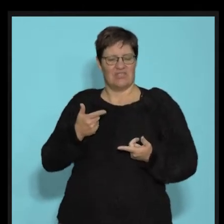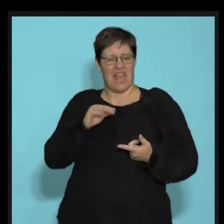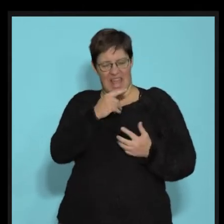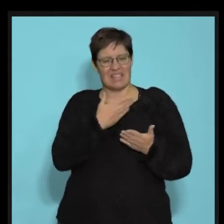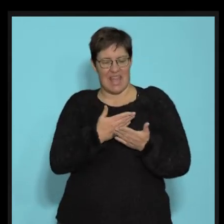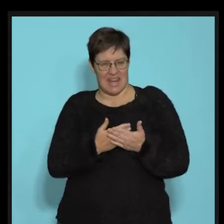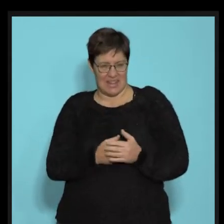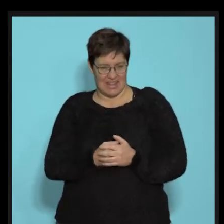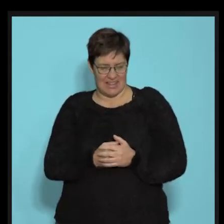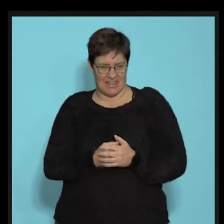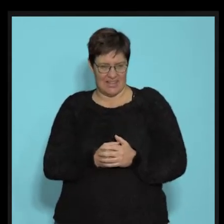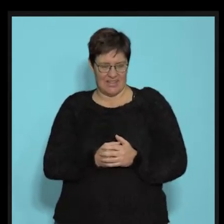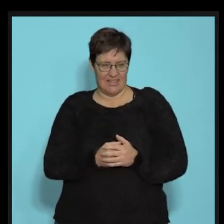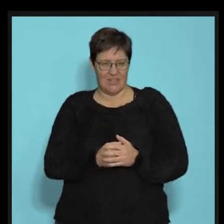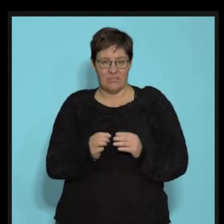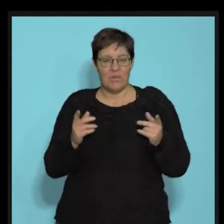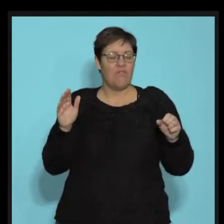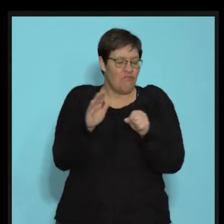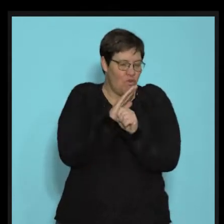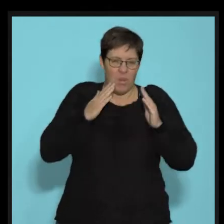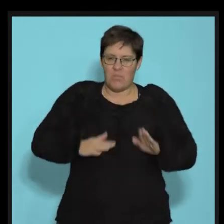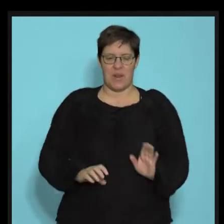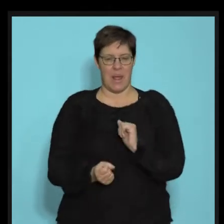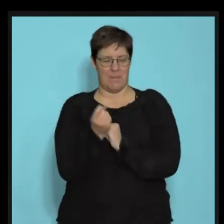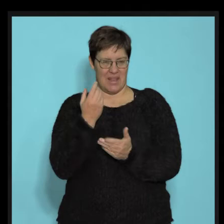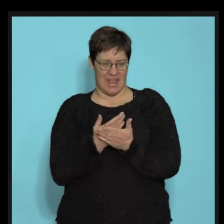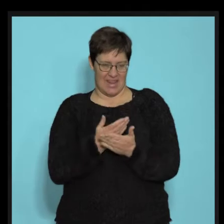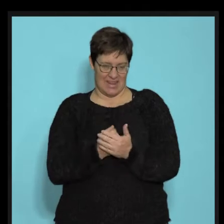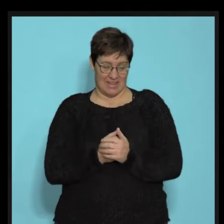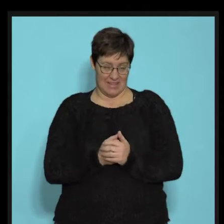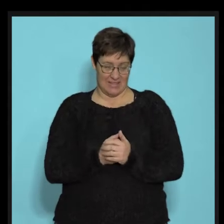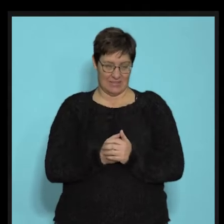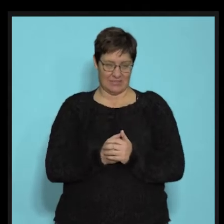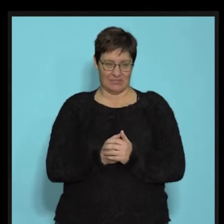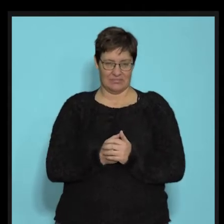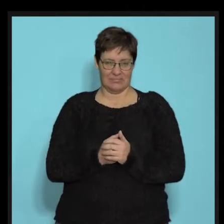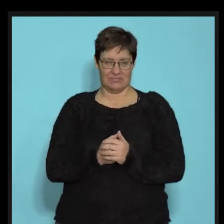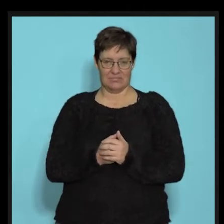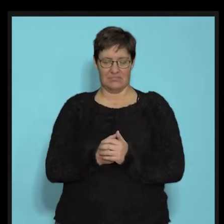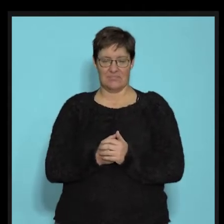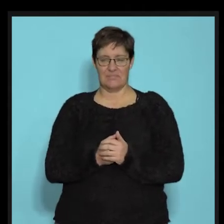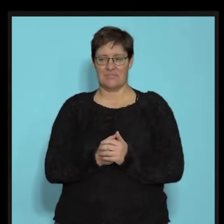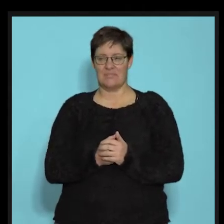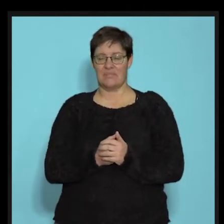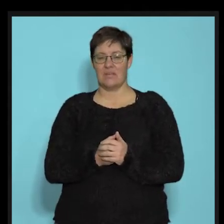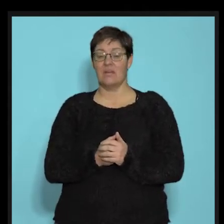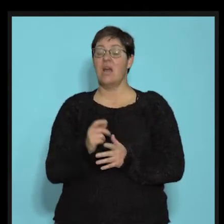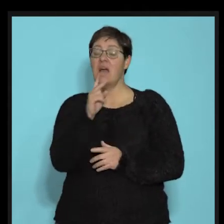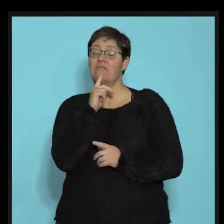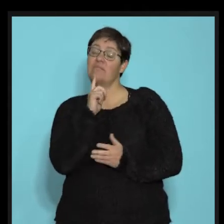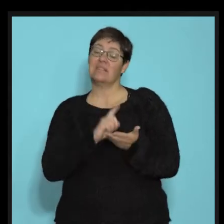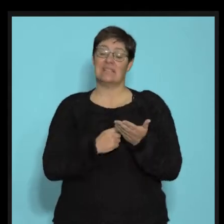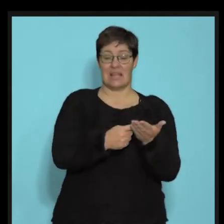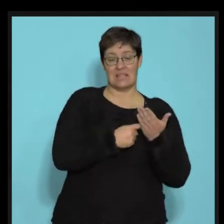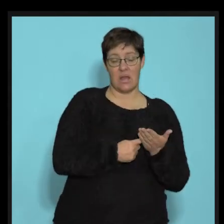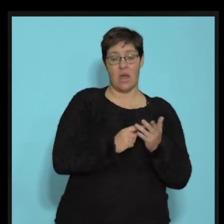can occur over the whole body. So it has a really large surface area. Now, when we talk about